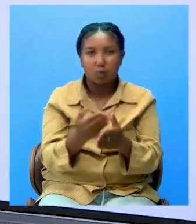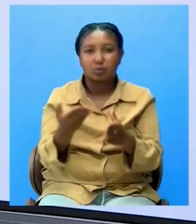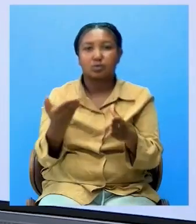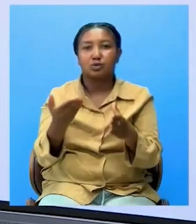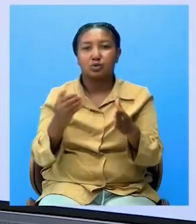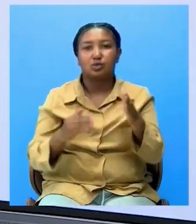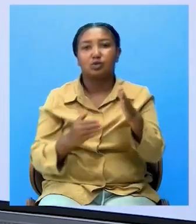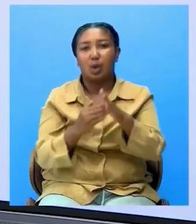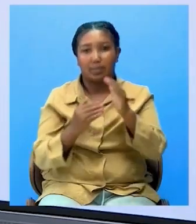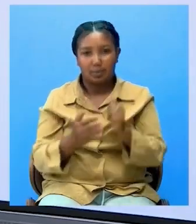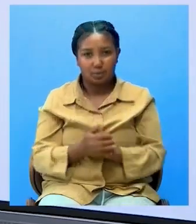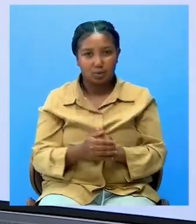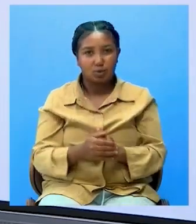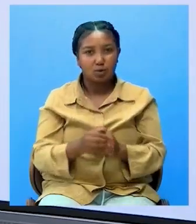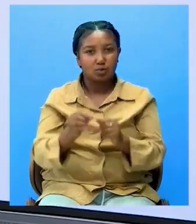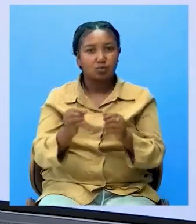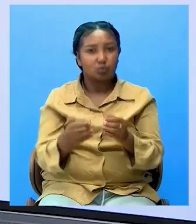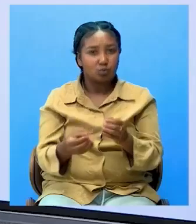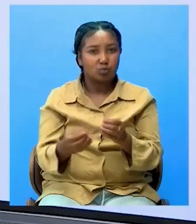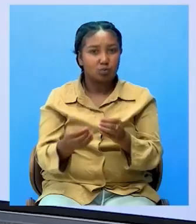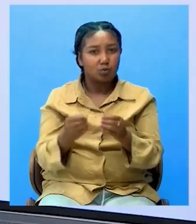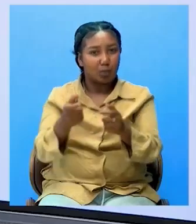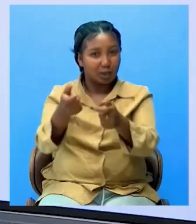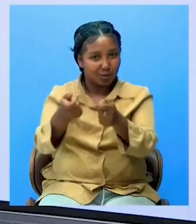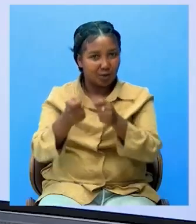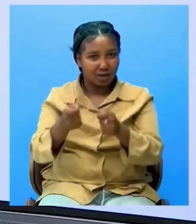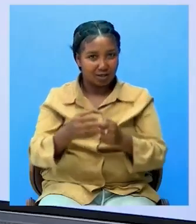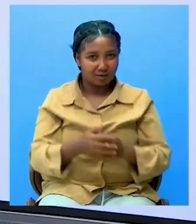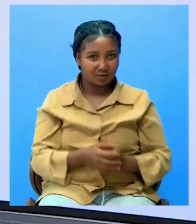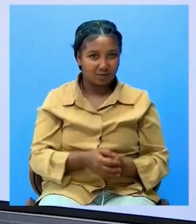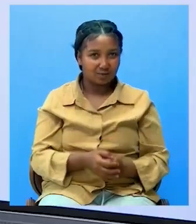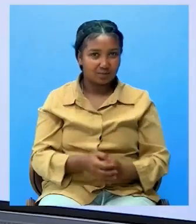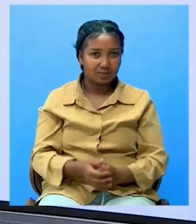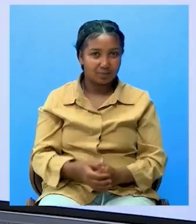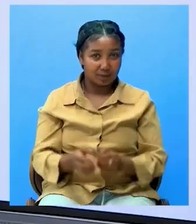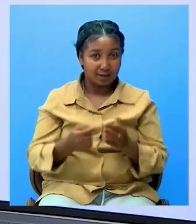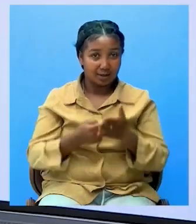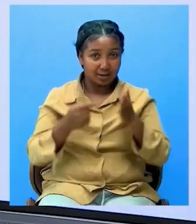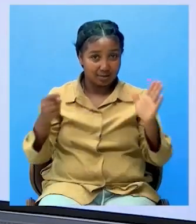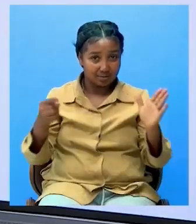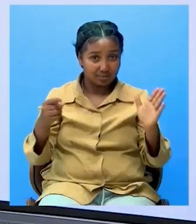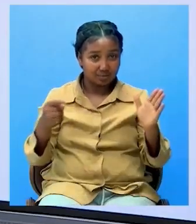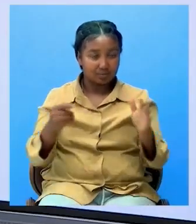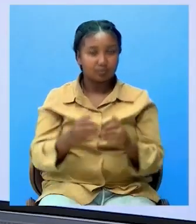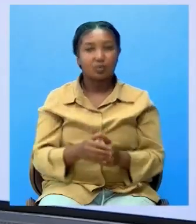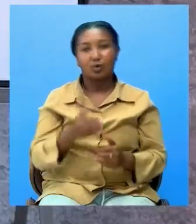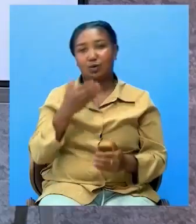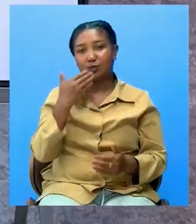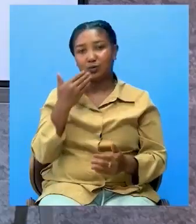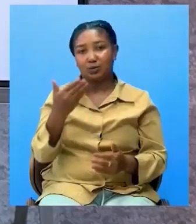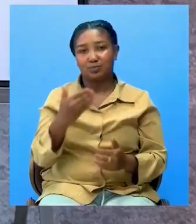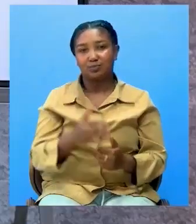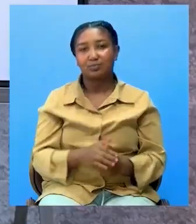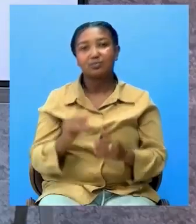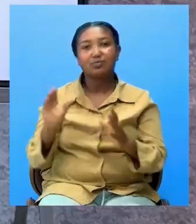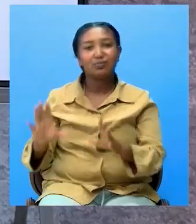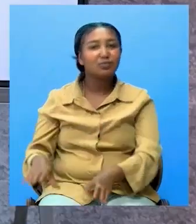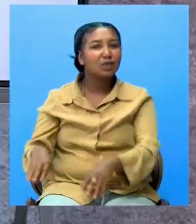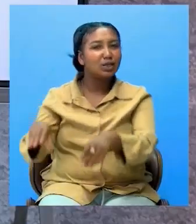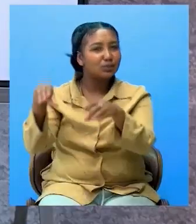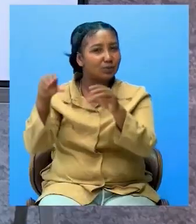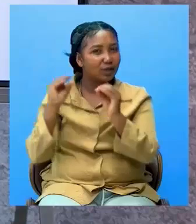talking, okay? To make it more attractive. Clear? Good.